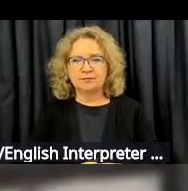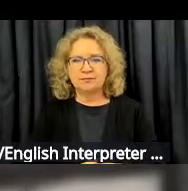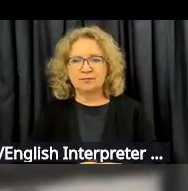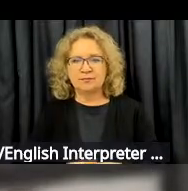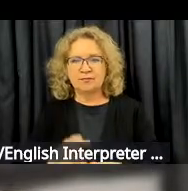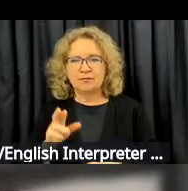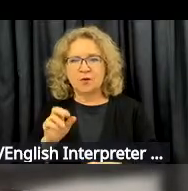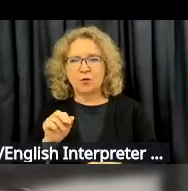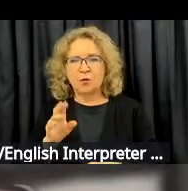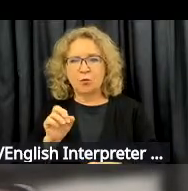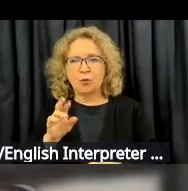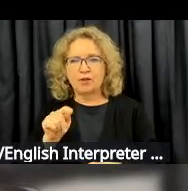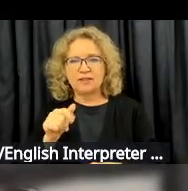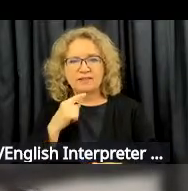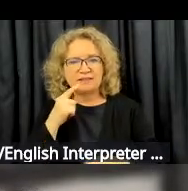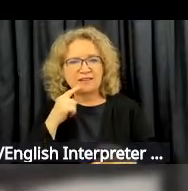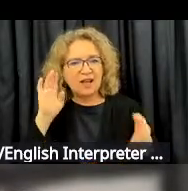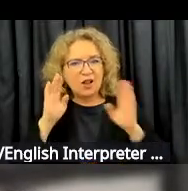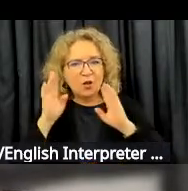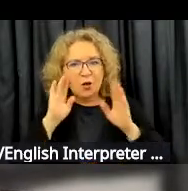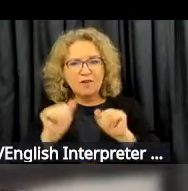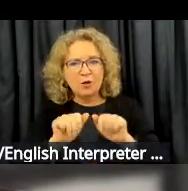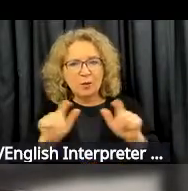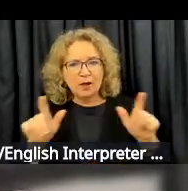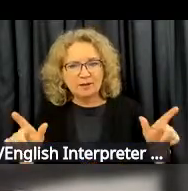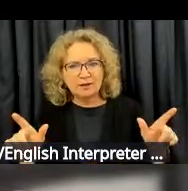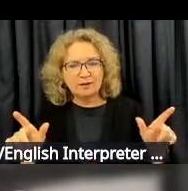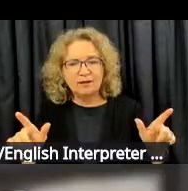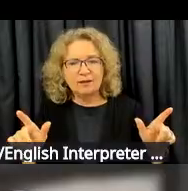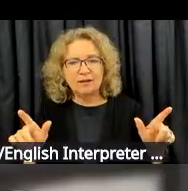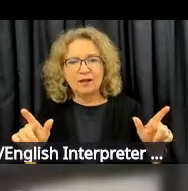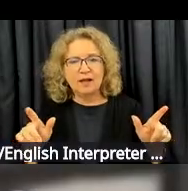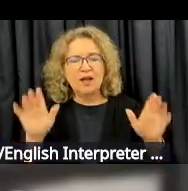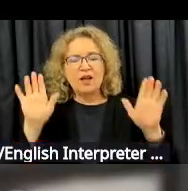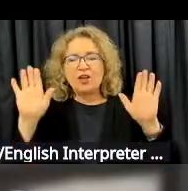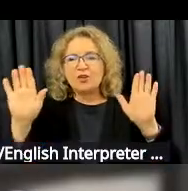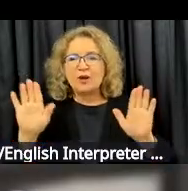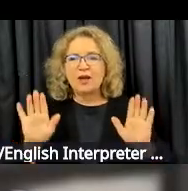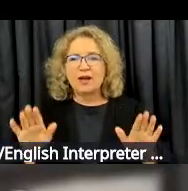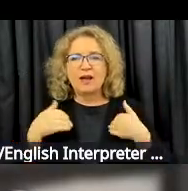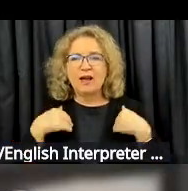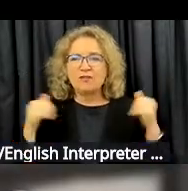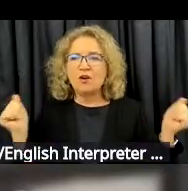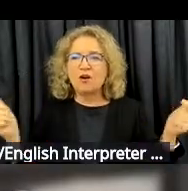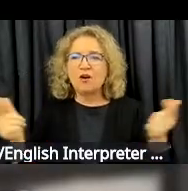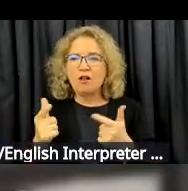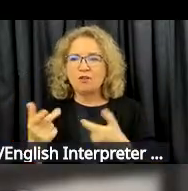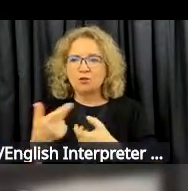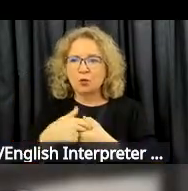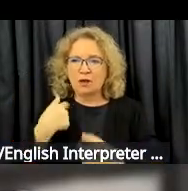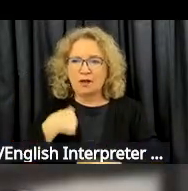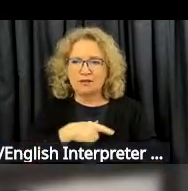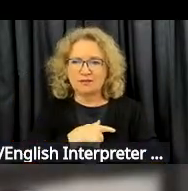Hello. Hello, everyone. It is so great to have you all here.